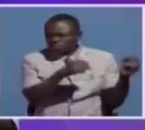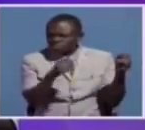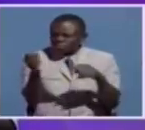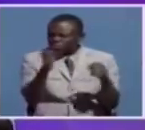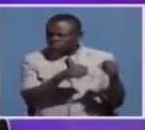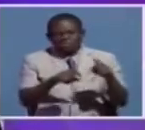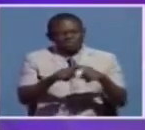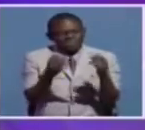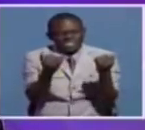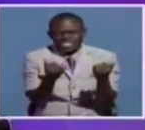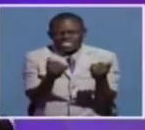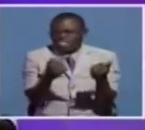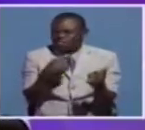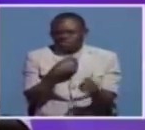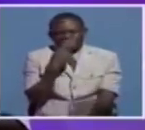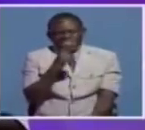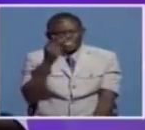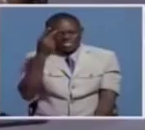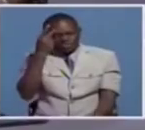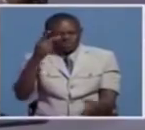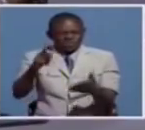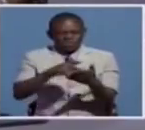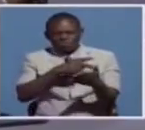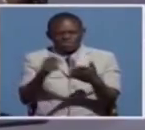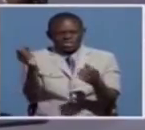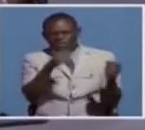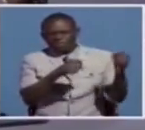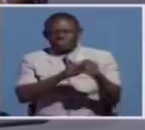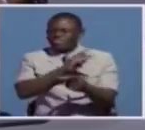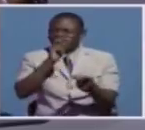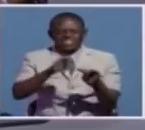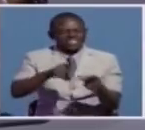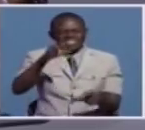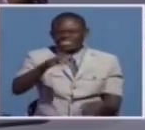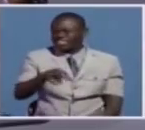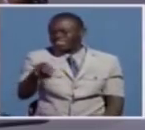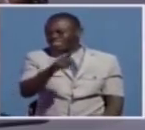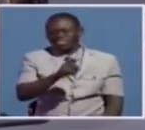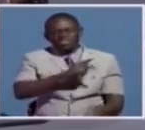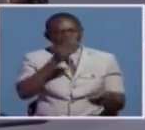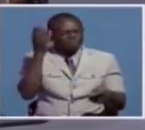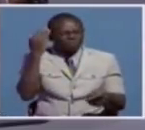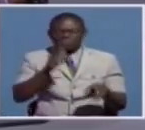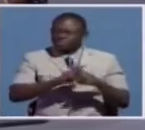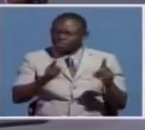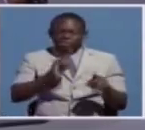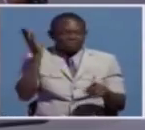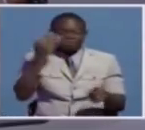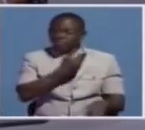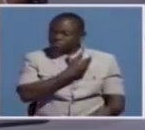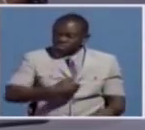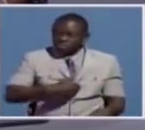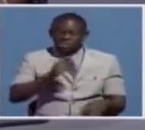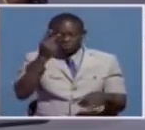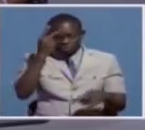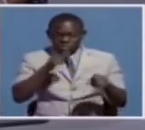compared to what happened in that time. Now, I know that your father took very long distances and